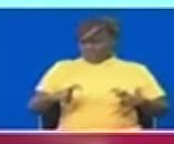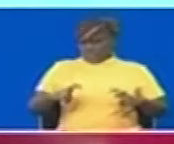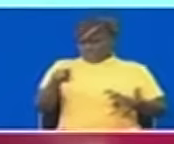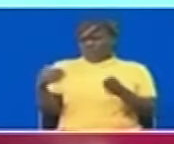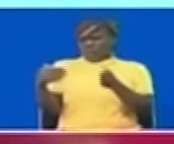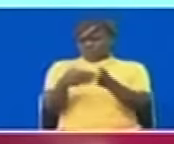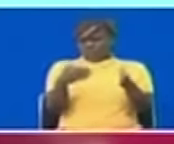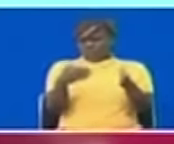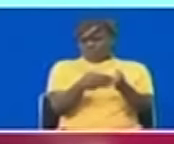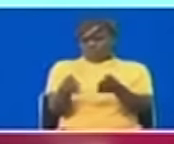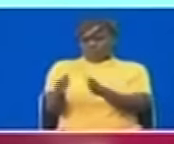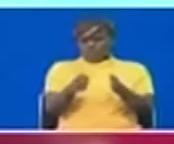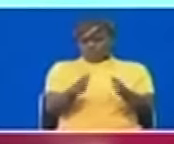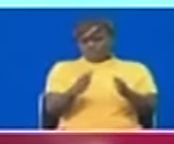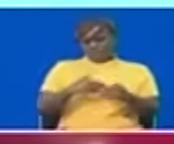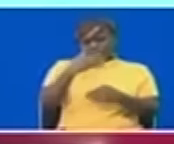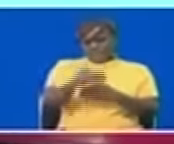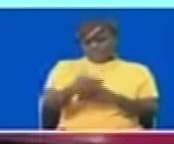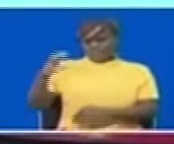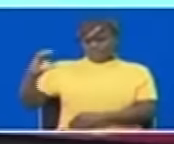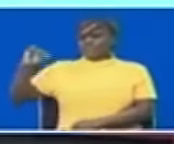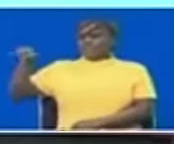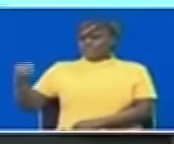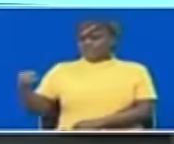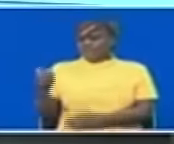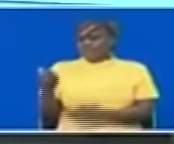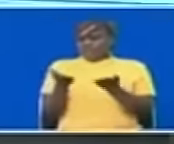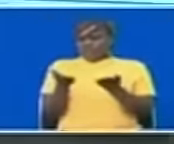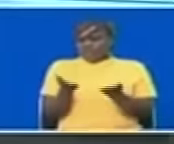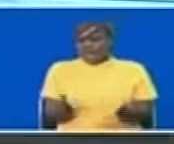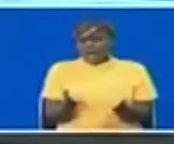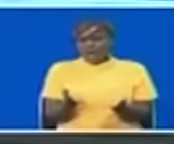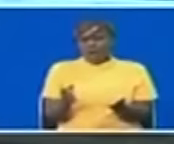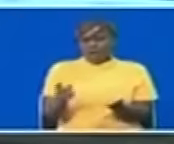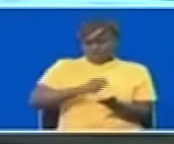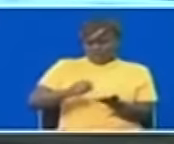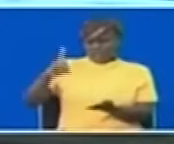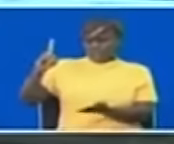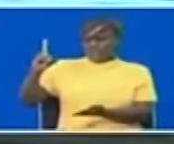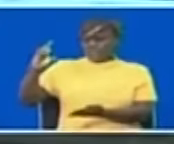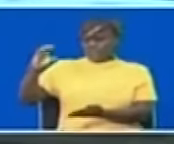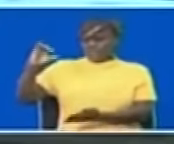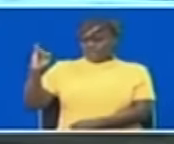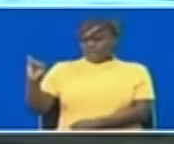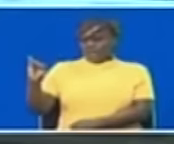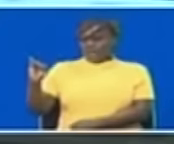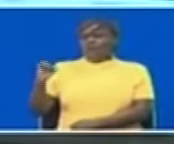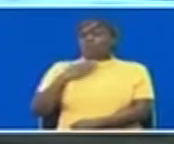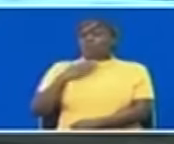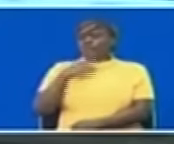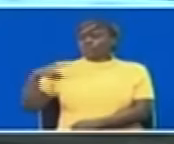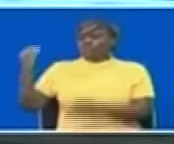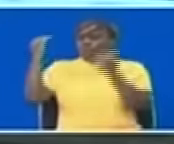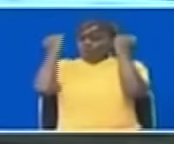calls spitefully denying him the chance to become the next Chief Justice. He has now notified the Office of the DCI that he intends to sue